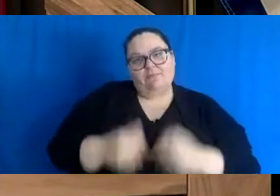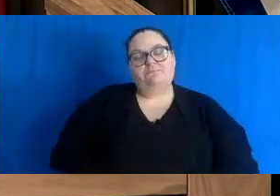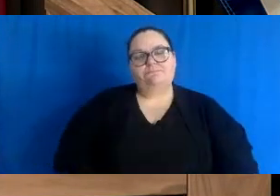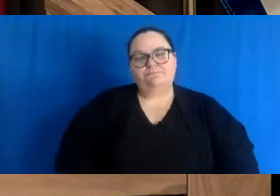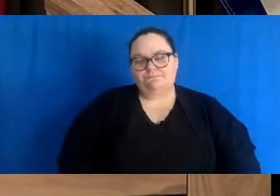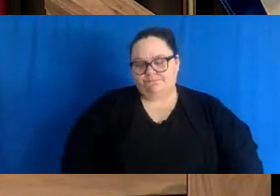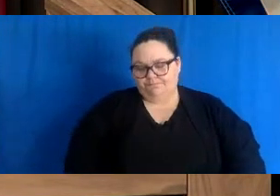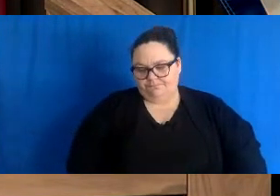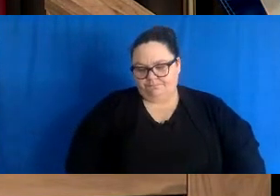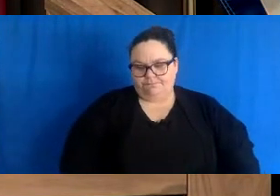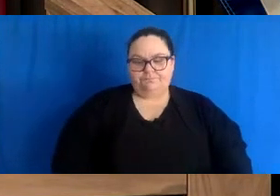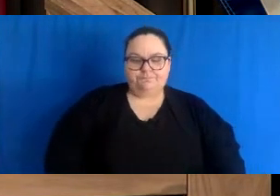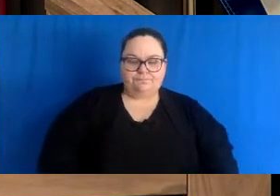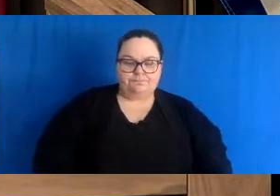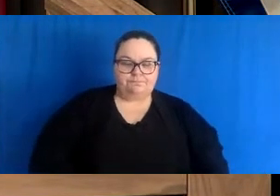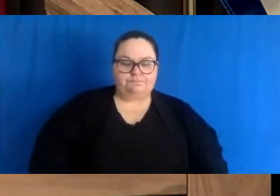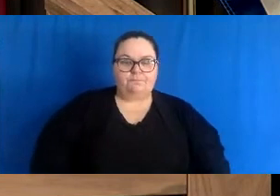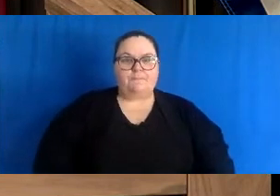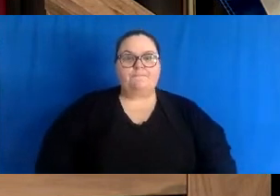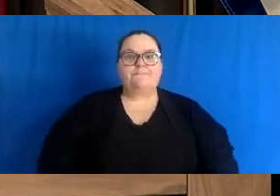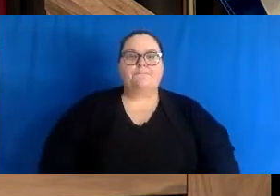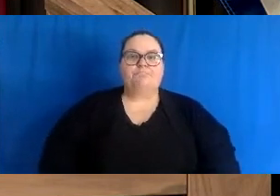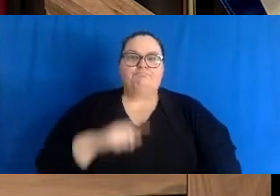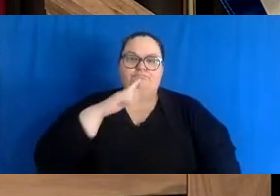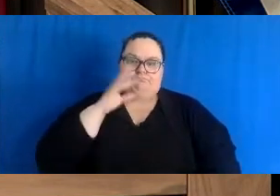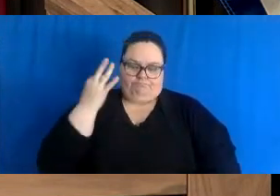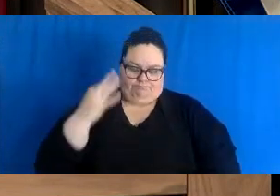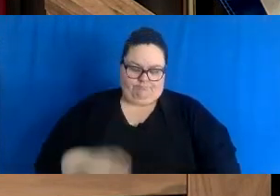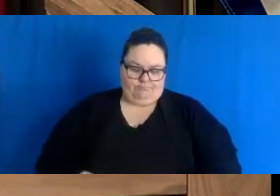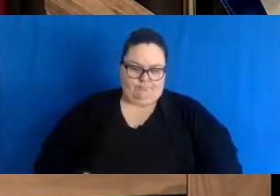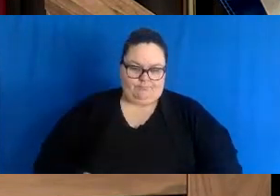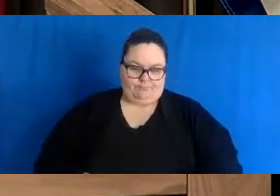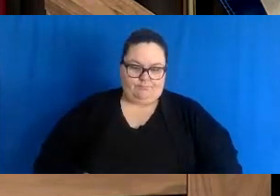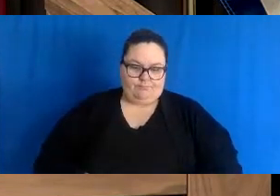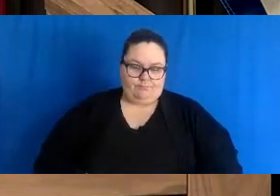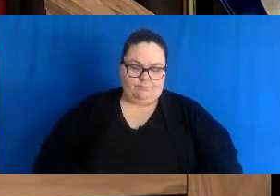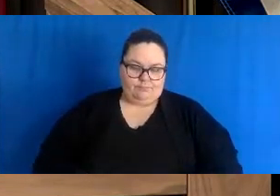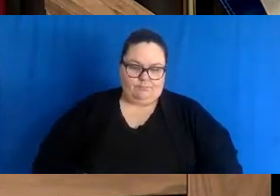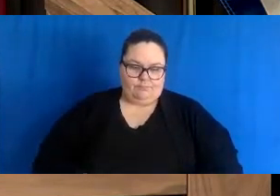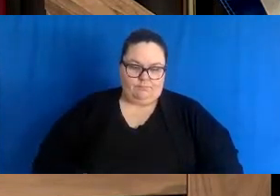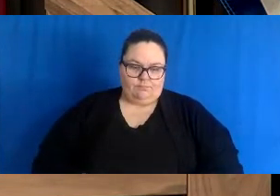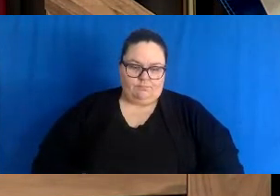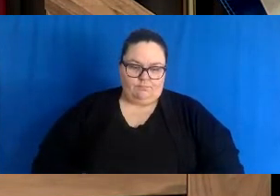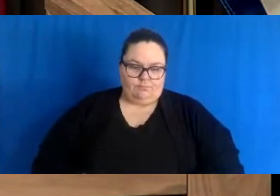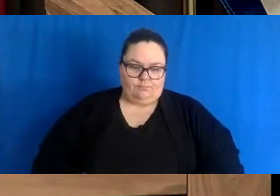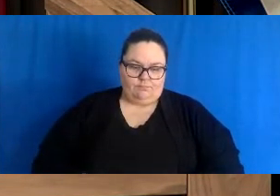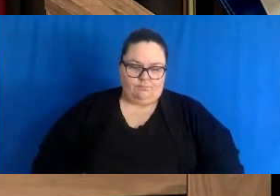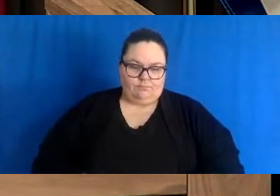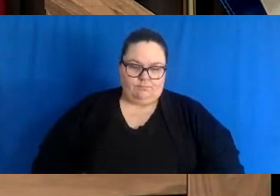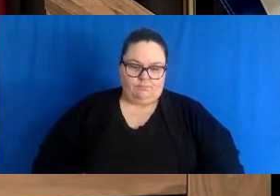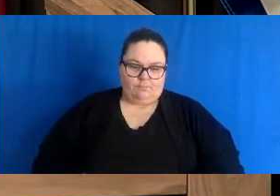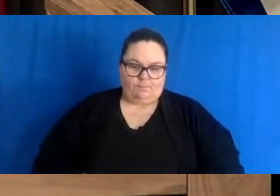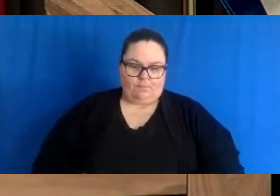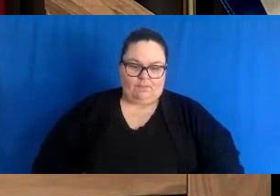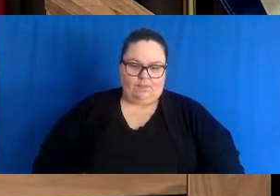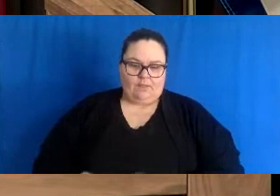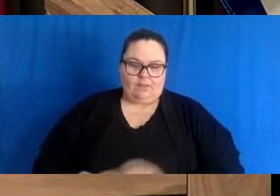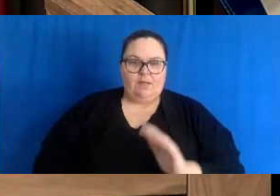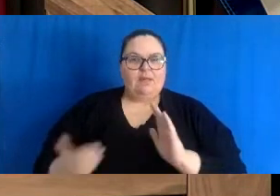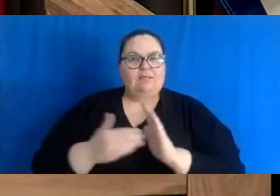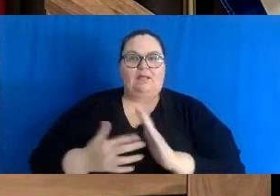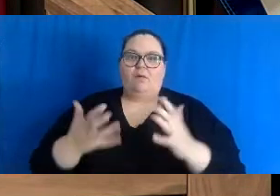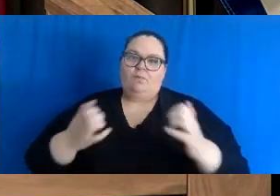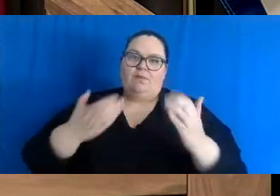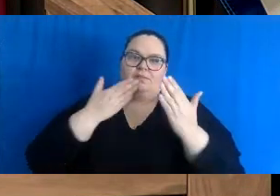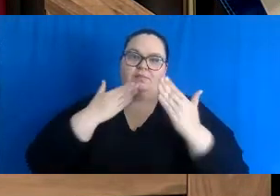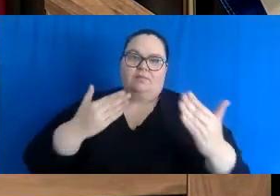possible. Je tiens à remercier chacun d'entre vous. I want to thank each of you for your